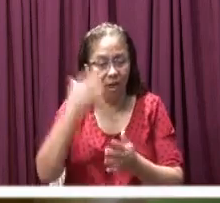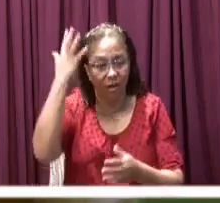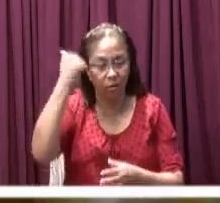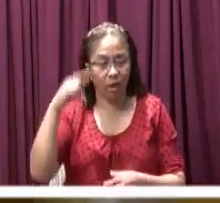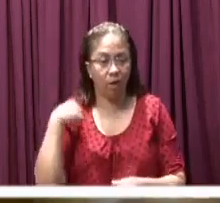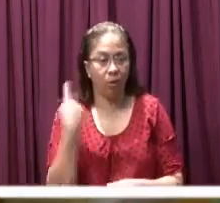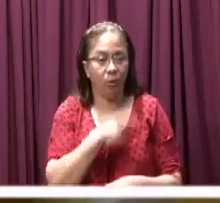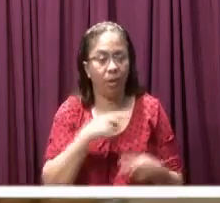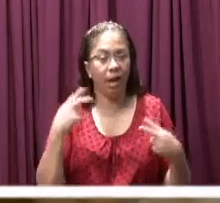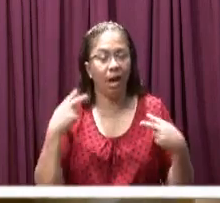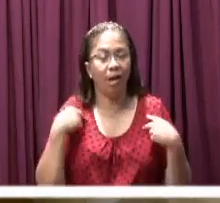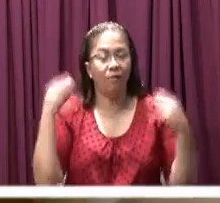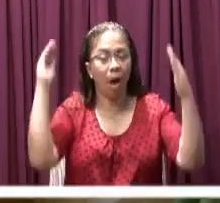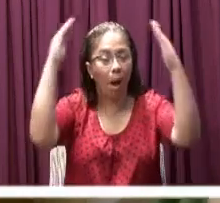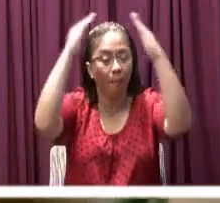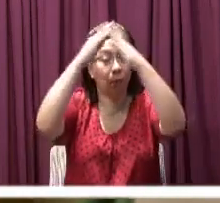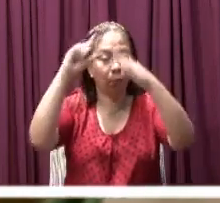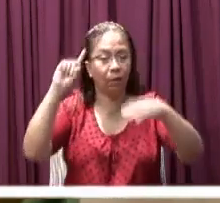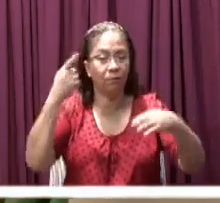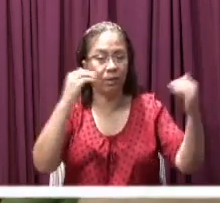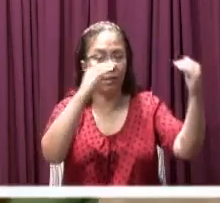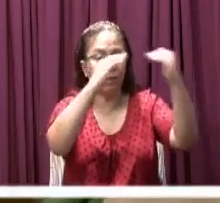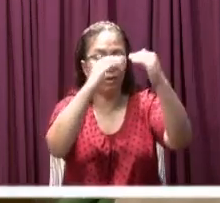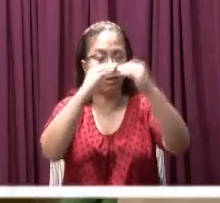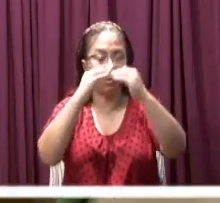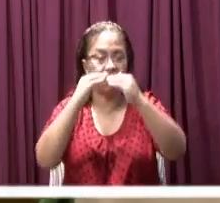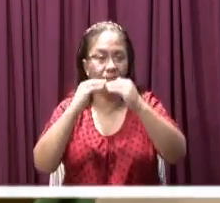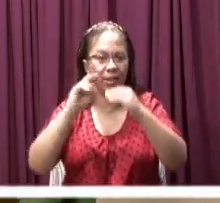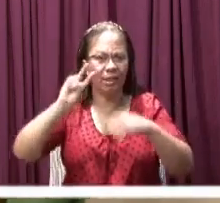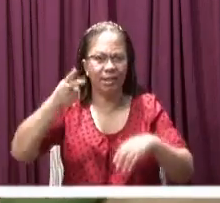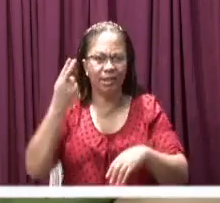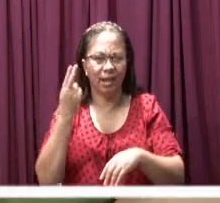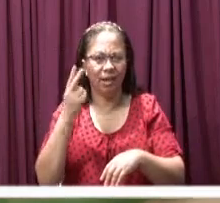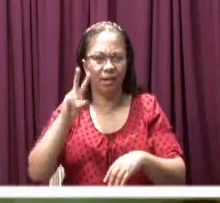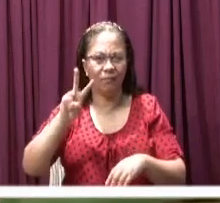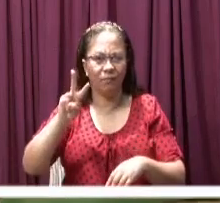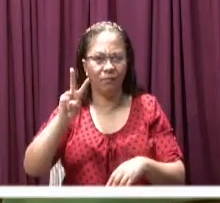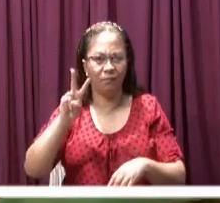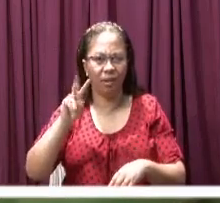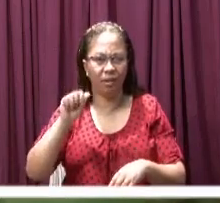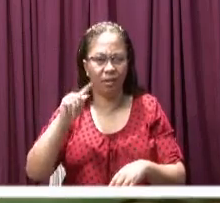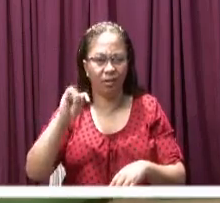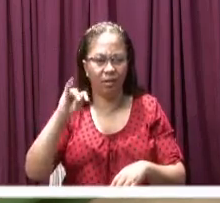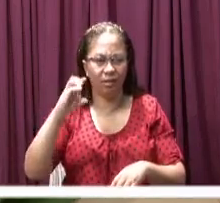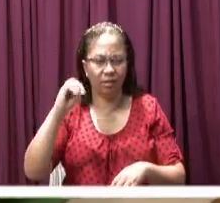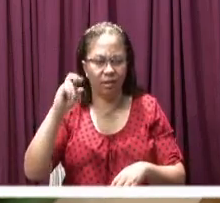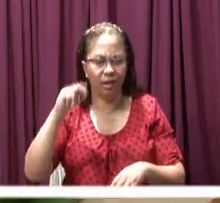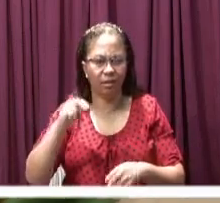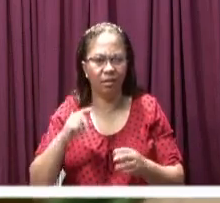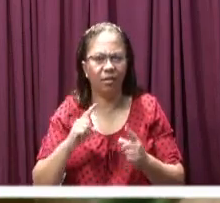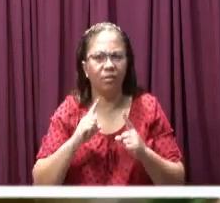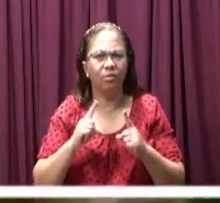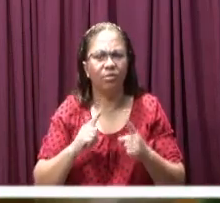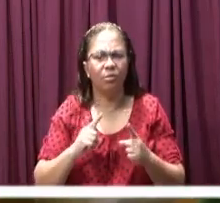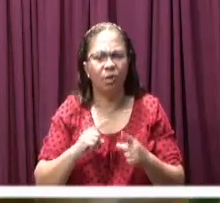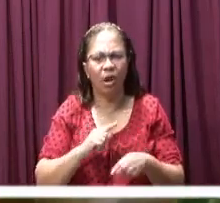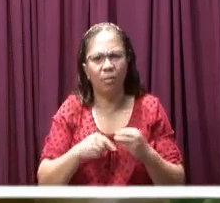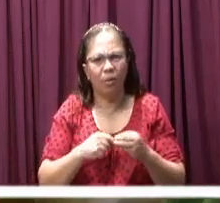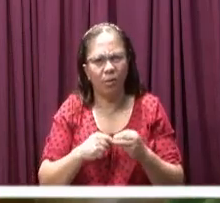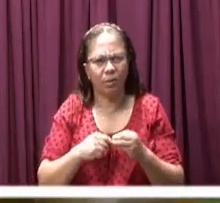the first of equals. The Second Vatican Council talks about the hierarchy of the church and the primacy of the